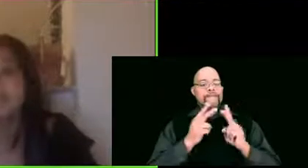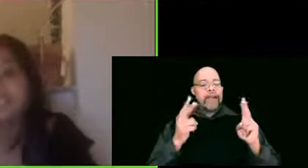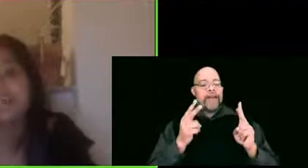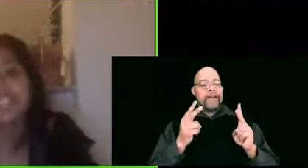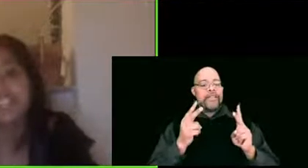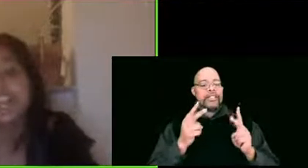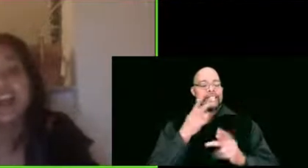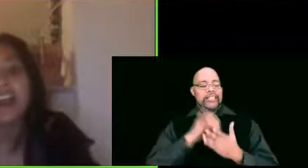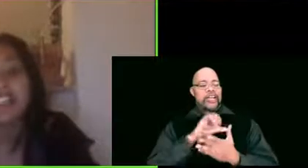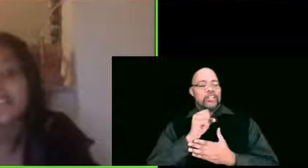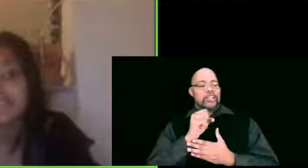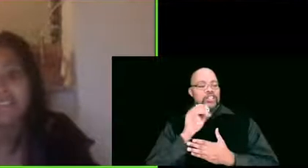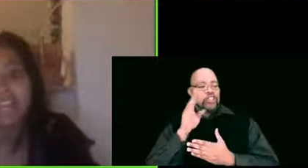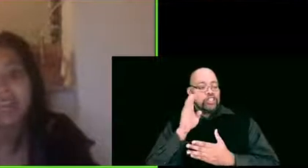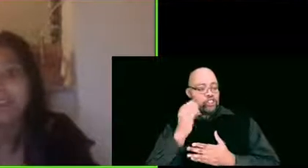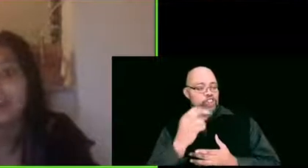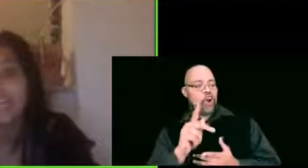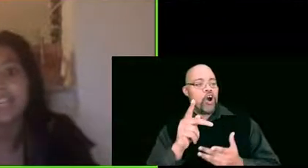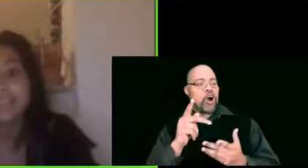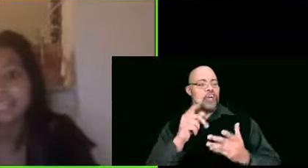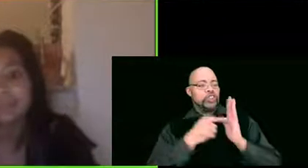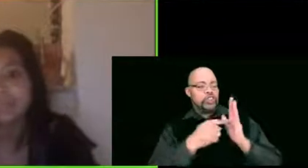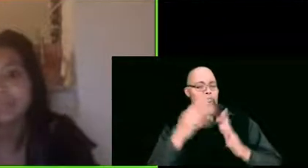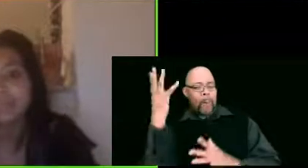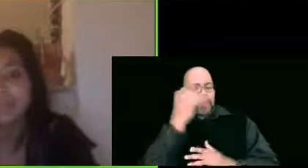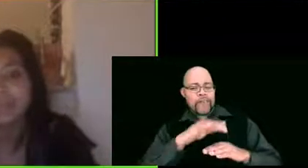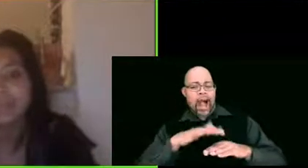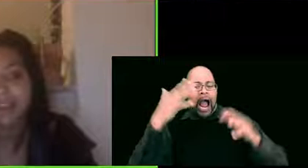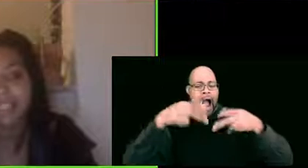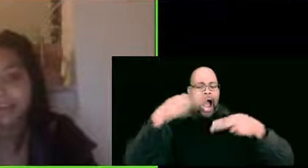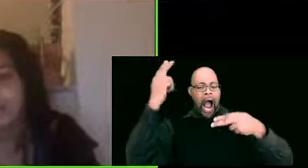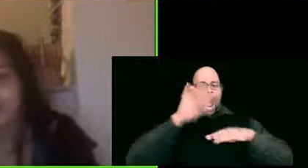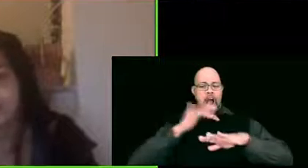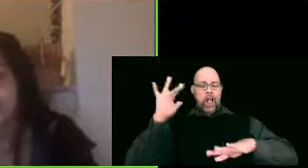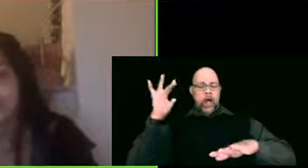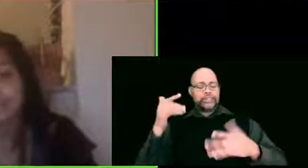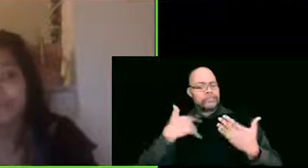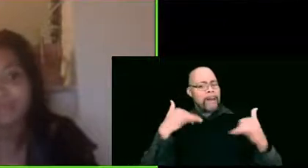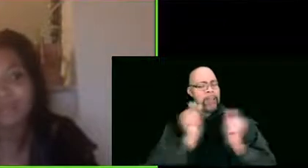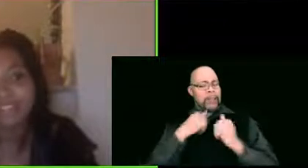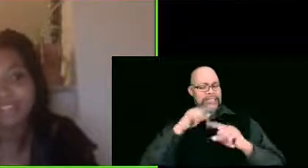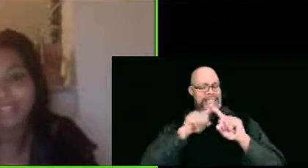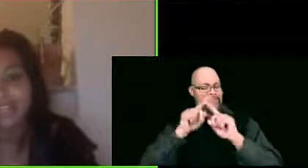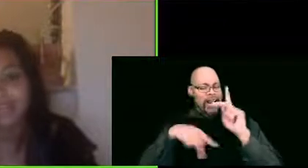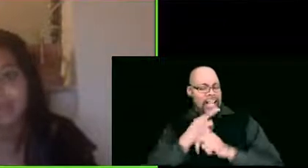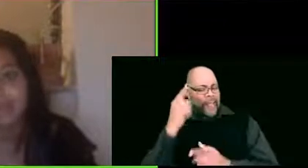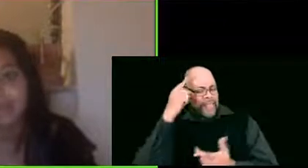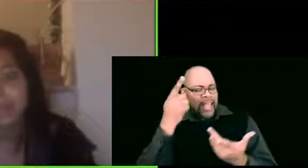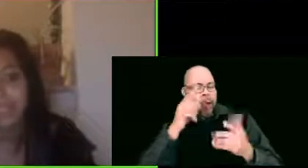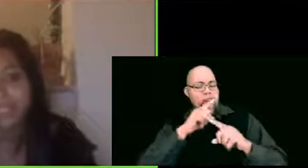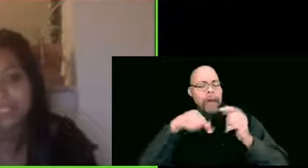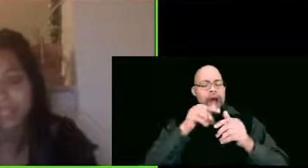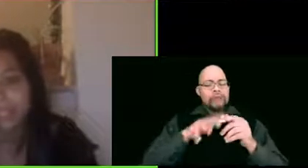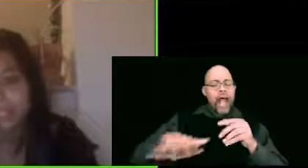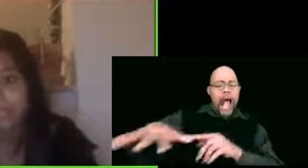is often very much so shark, center frame, high, glossy, beautiful. But something that I've been playing more and more with my imagery is kind of thinking